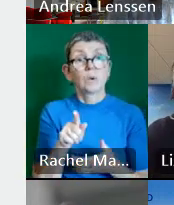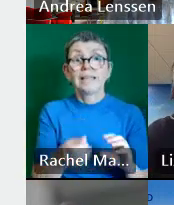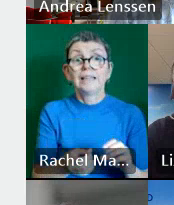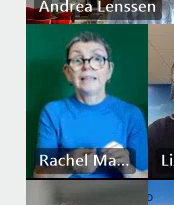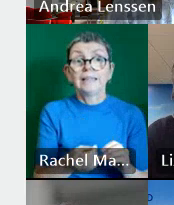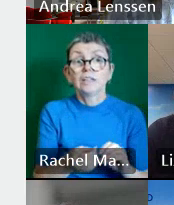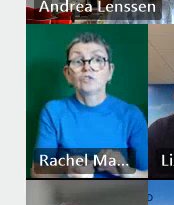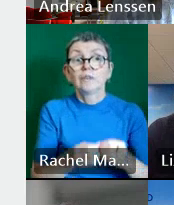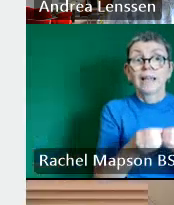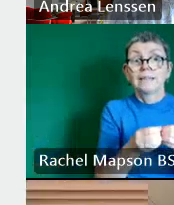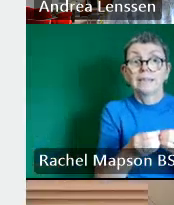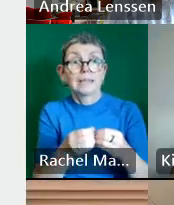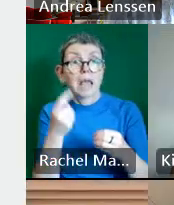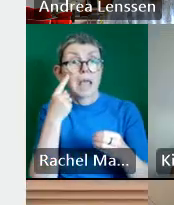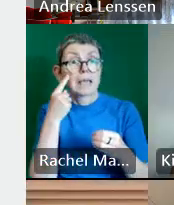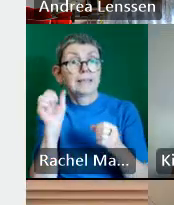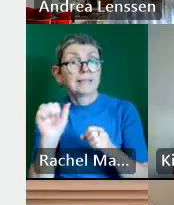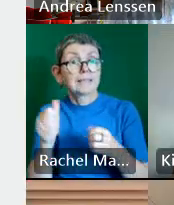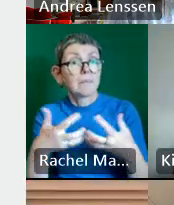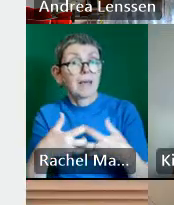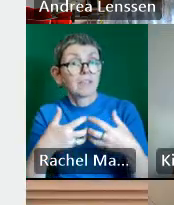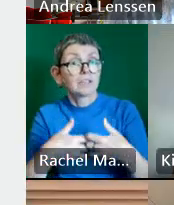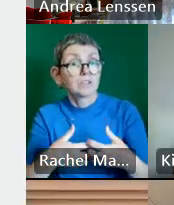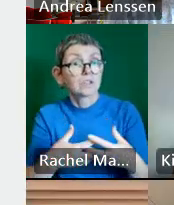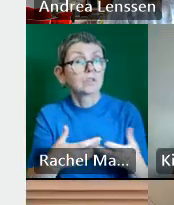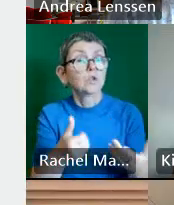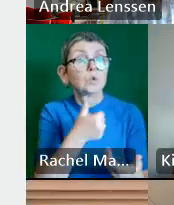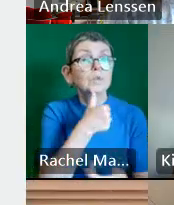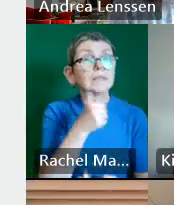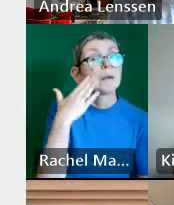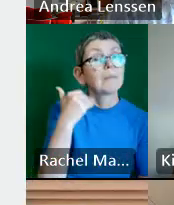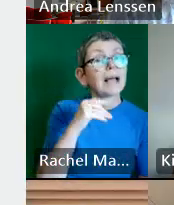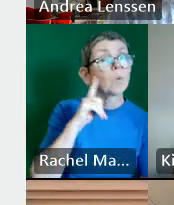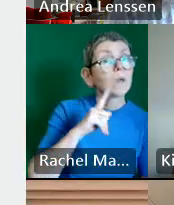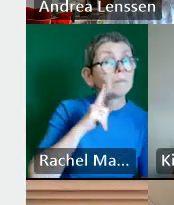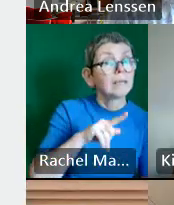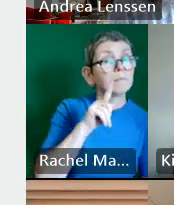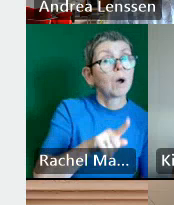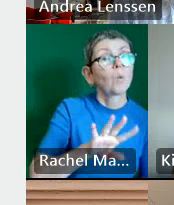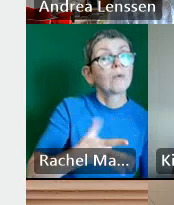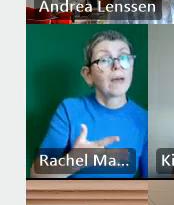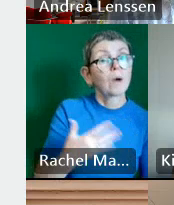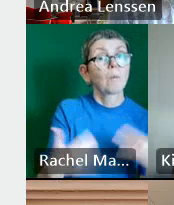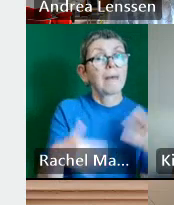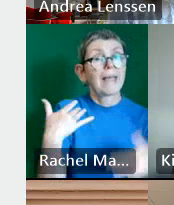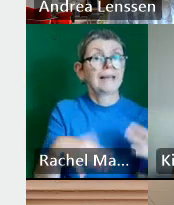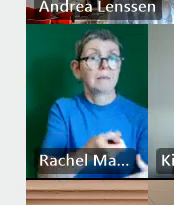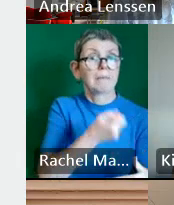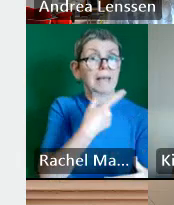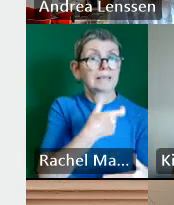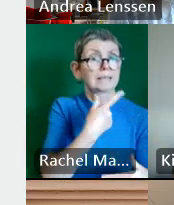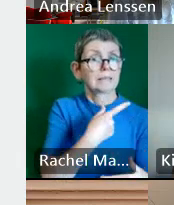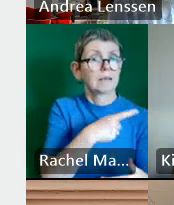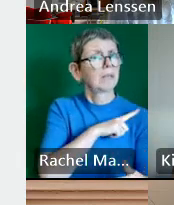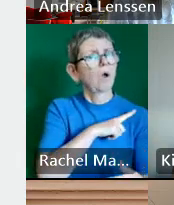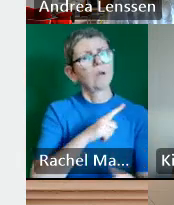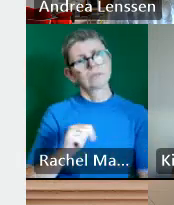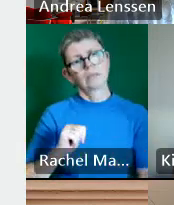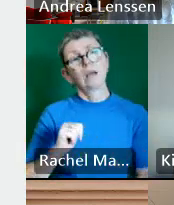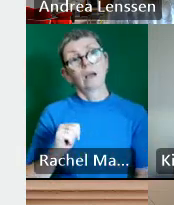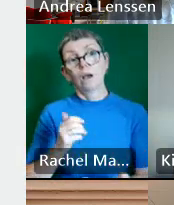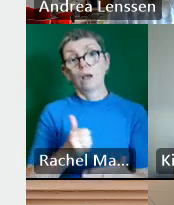pain medication. Till this day, Black patients are seen to be able to endure more pain than their